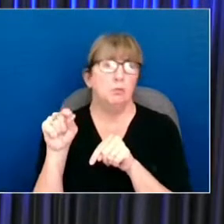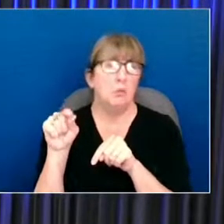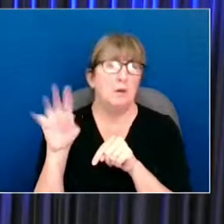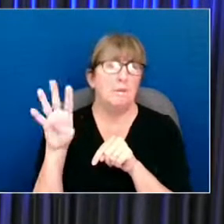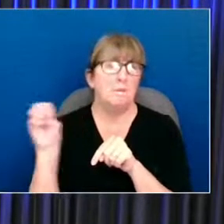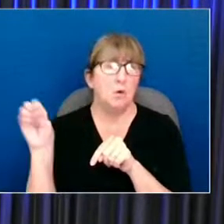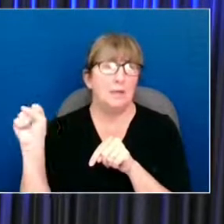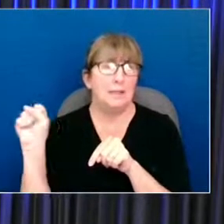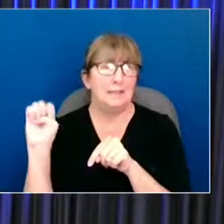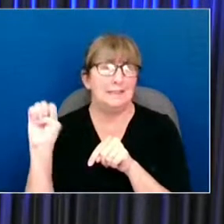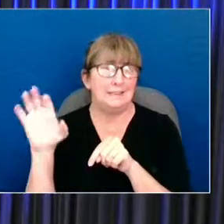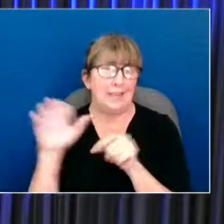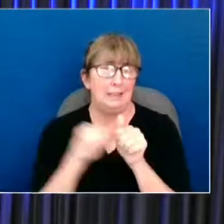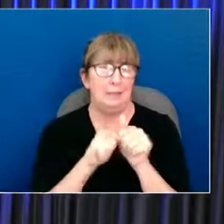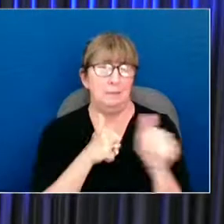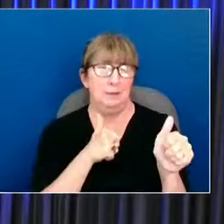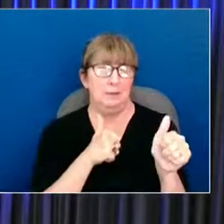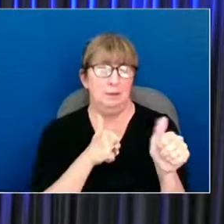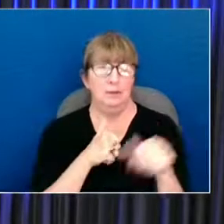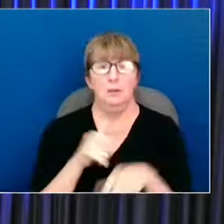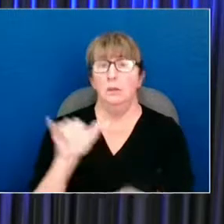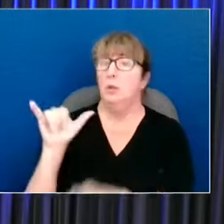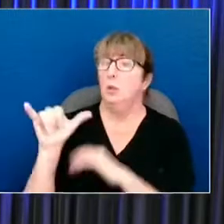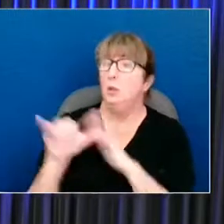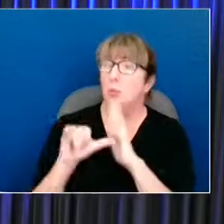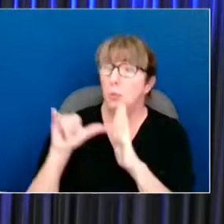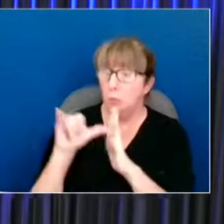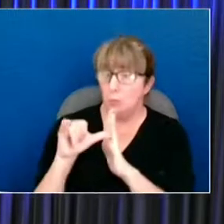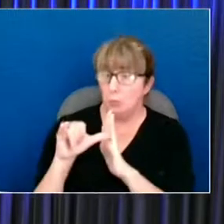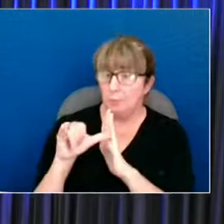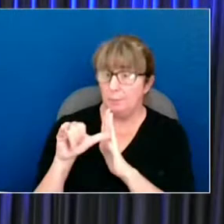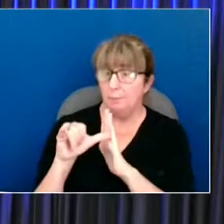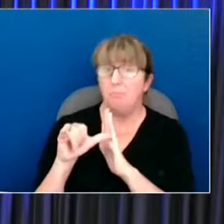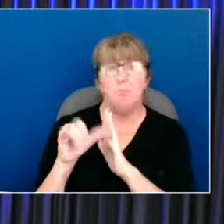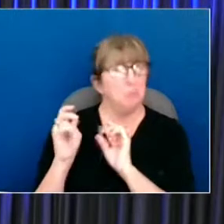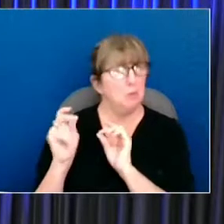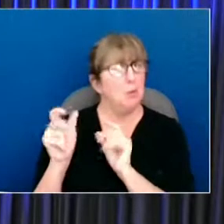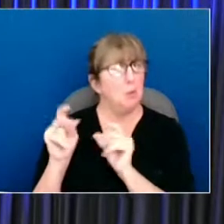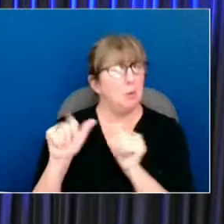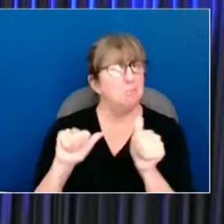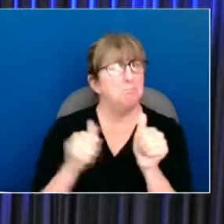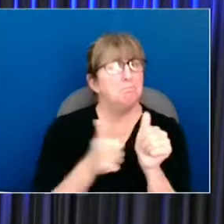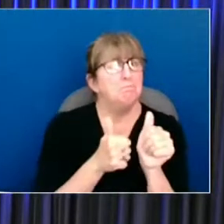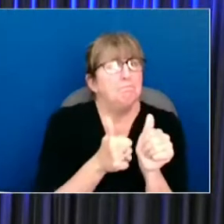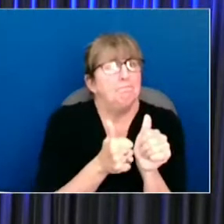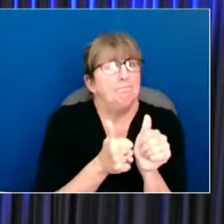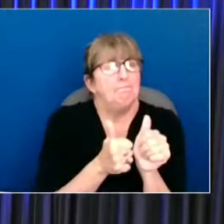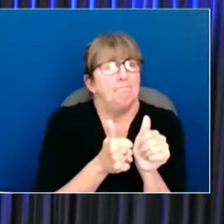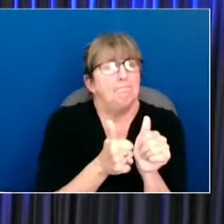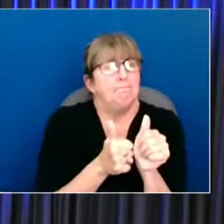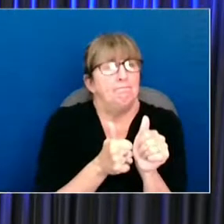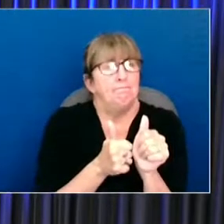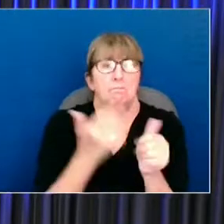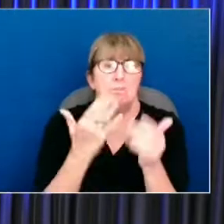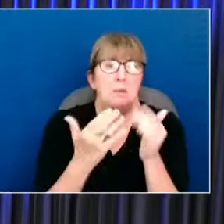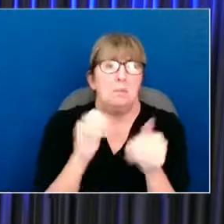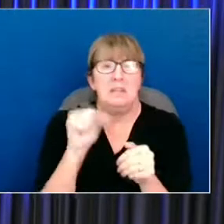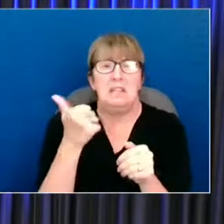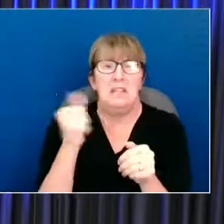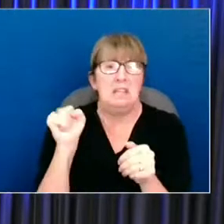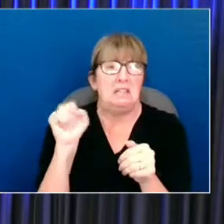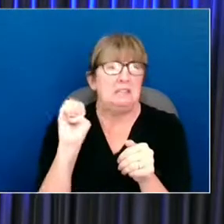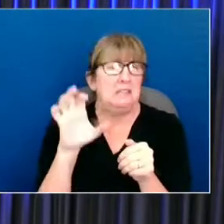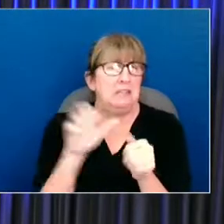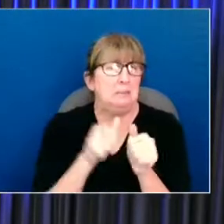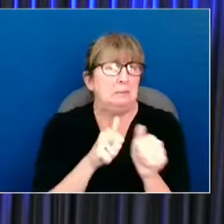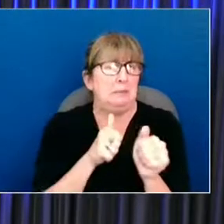seconds. YouTube is pretty quick, so I would say that the delay is no more than 10 seconds, and then Facebook